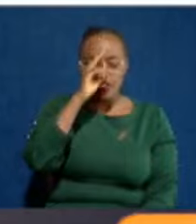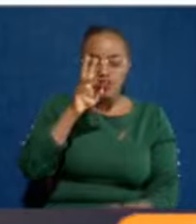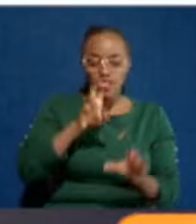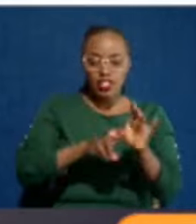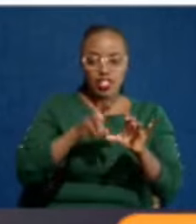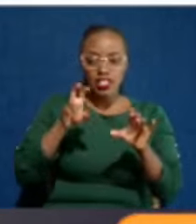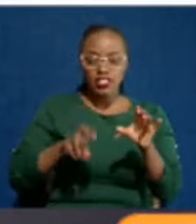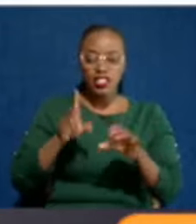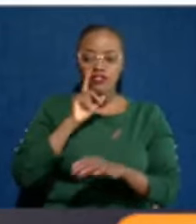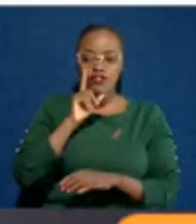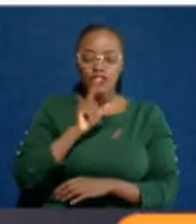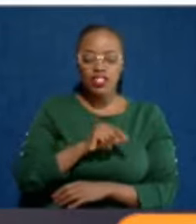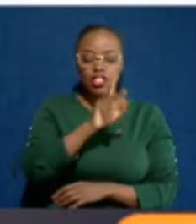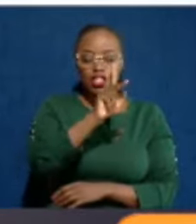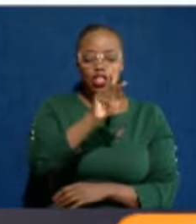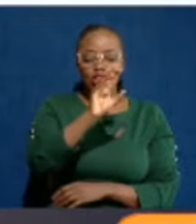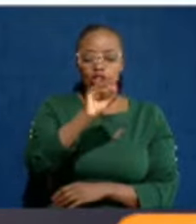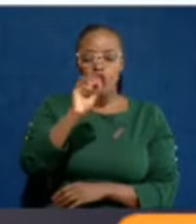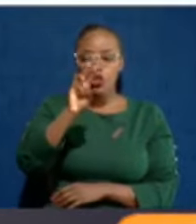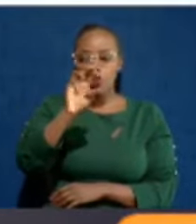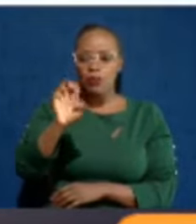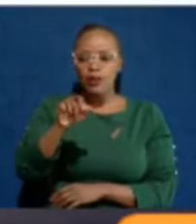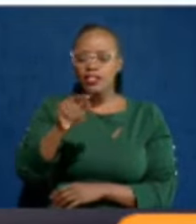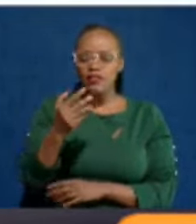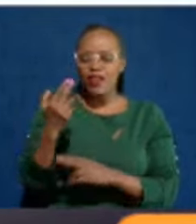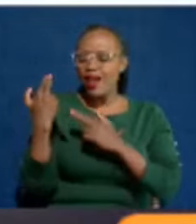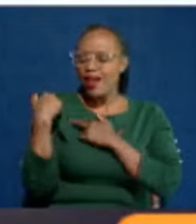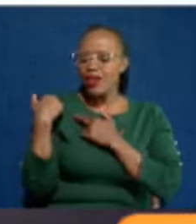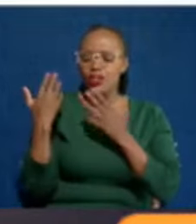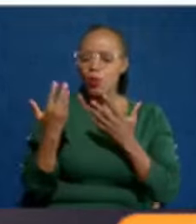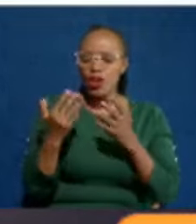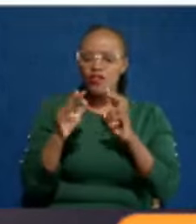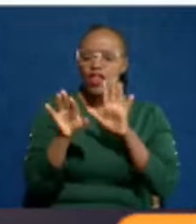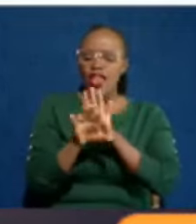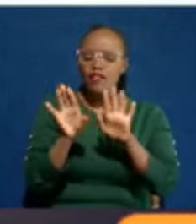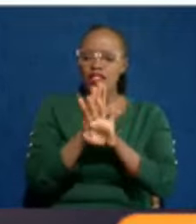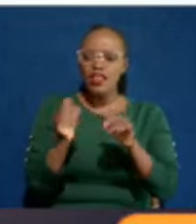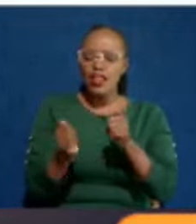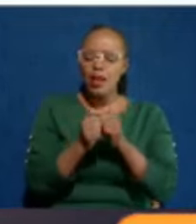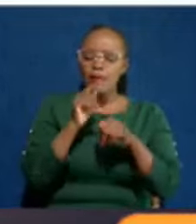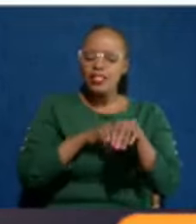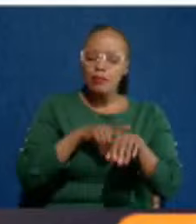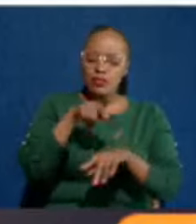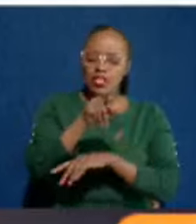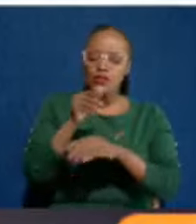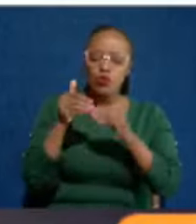resigned. Tafet Kome. Where is the accountability around everything that happened under his tenure?